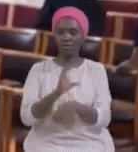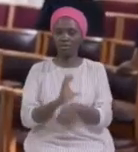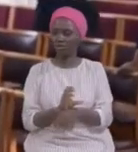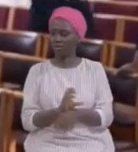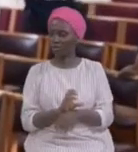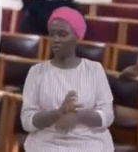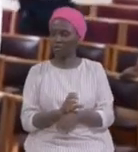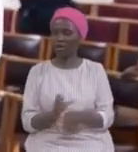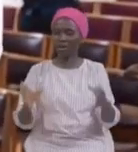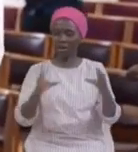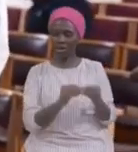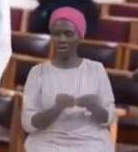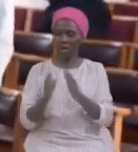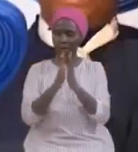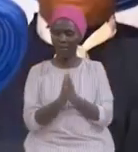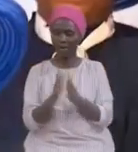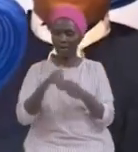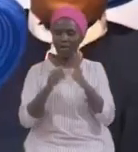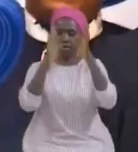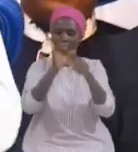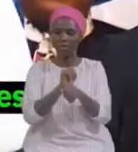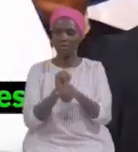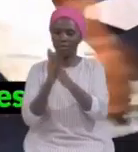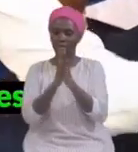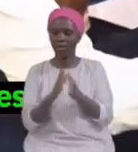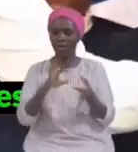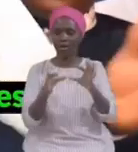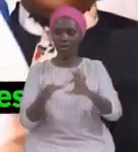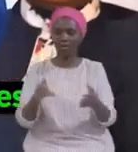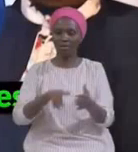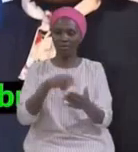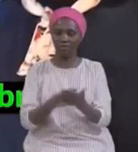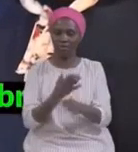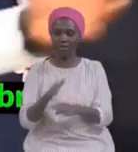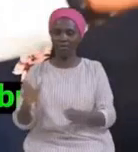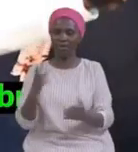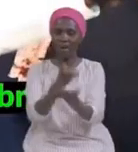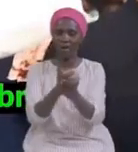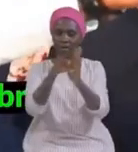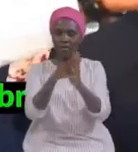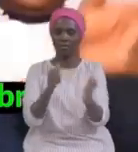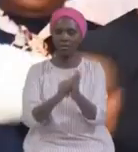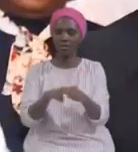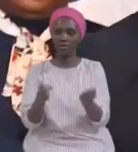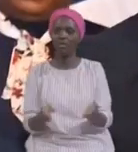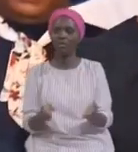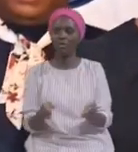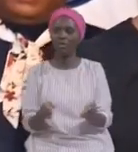prayer. In a miraculous moment, chains fell away, prison doors swung open, proving that in our darkest hour,